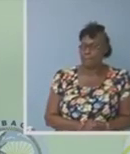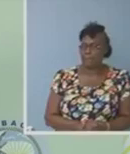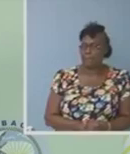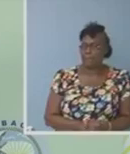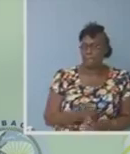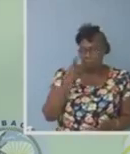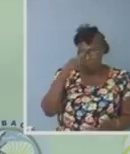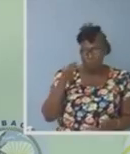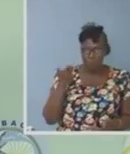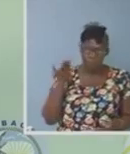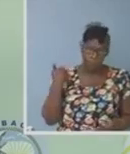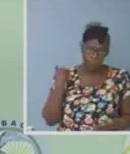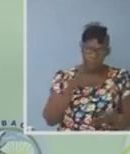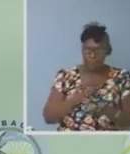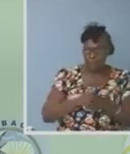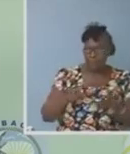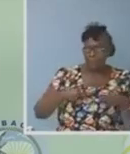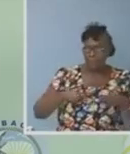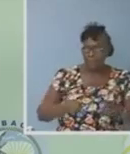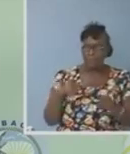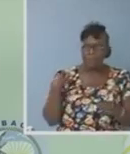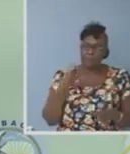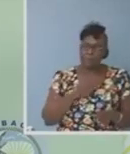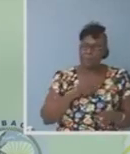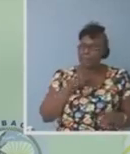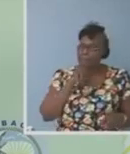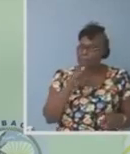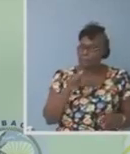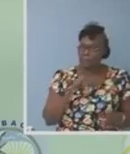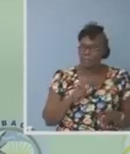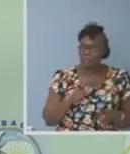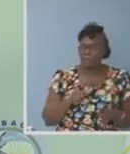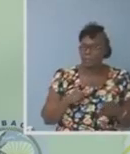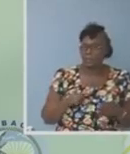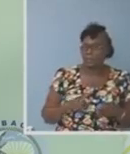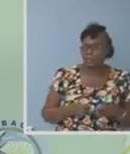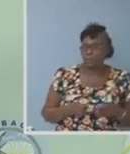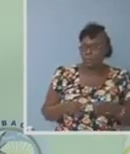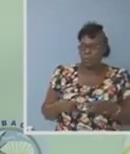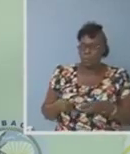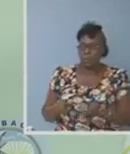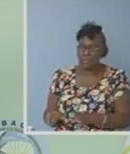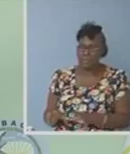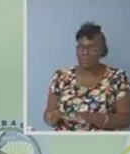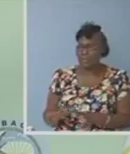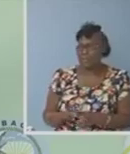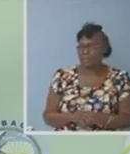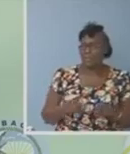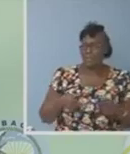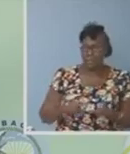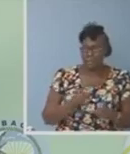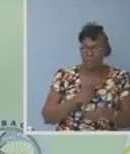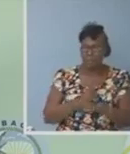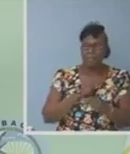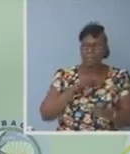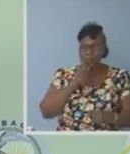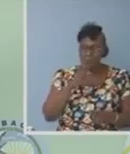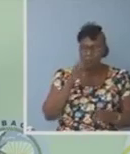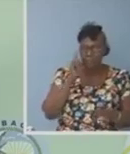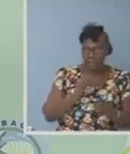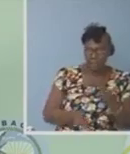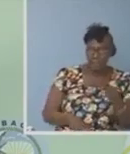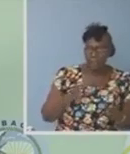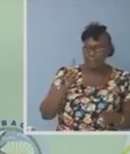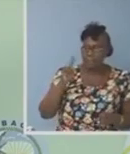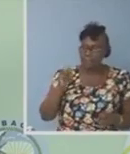past week, let us not waste a good crisis, and let us ensure that at the end, our tourism